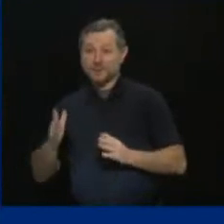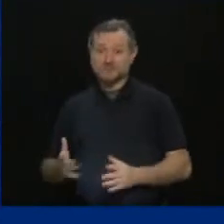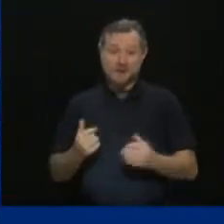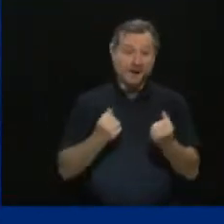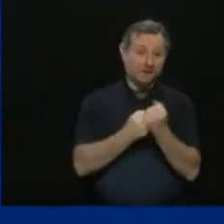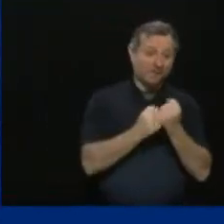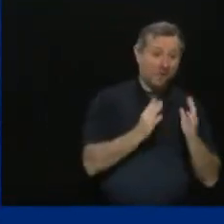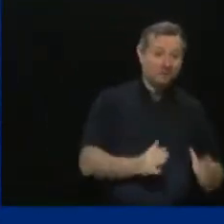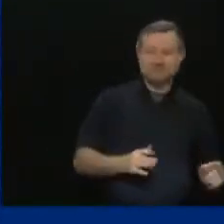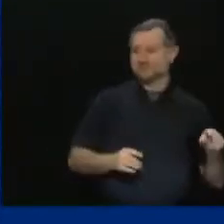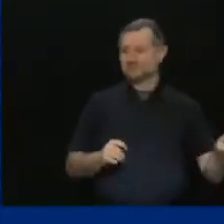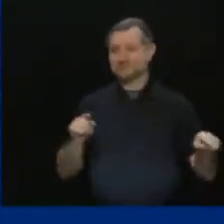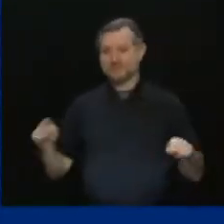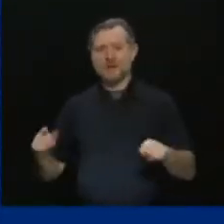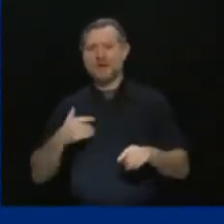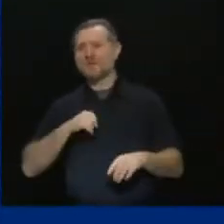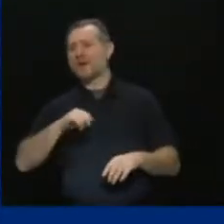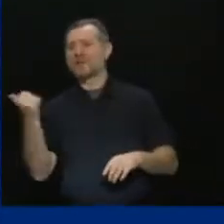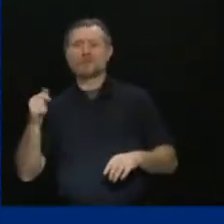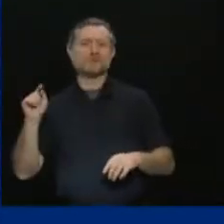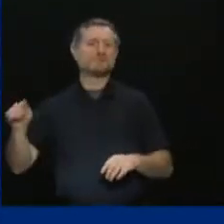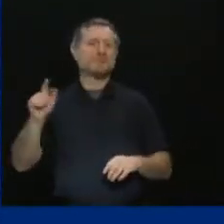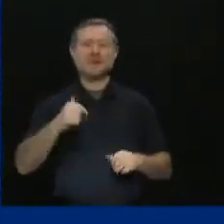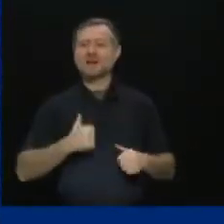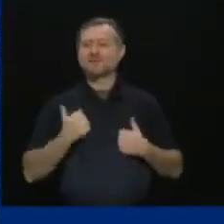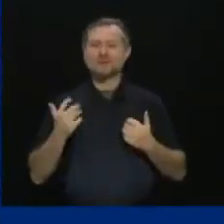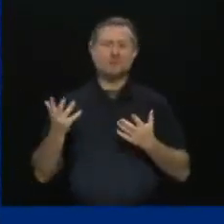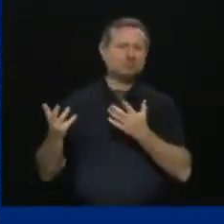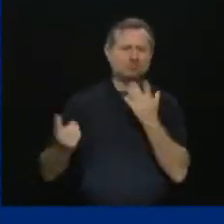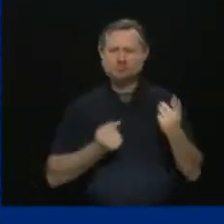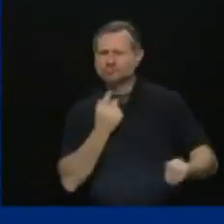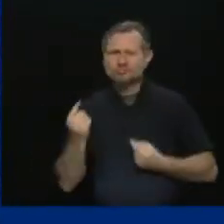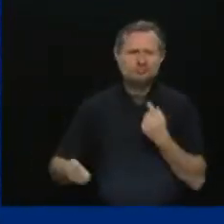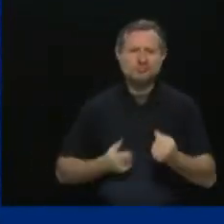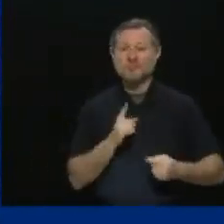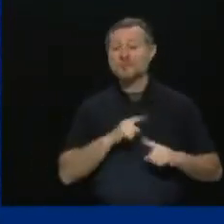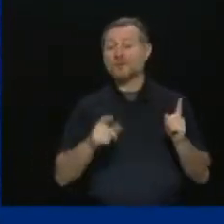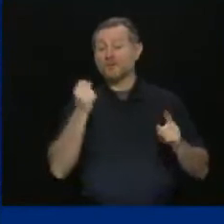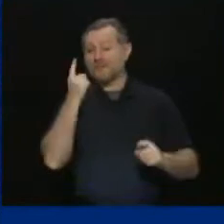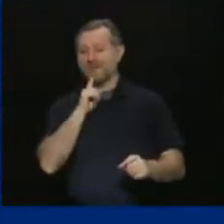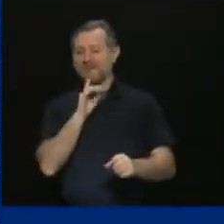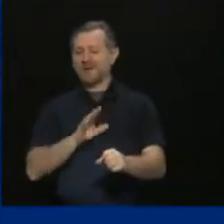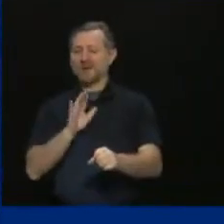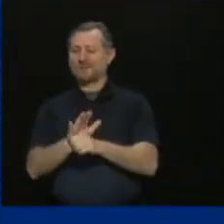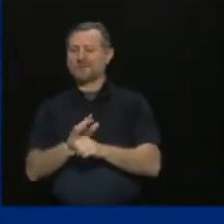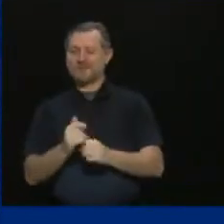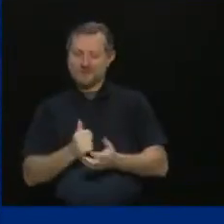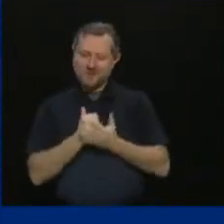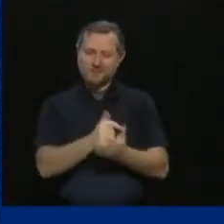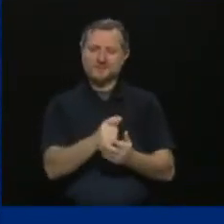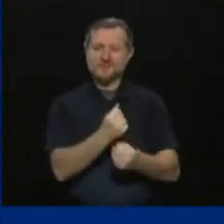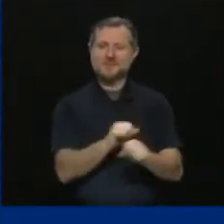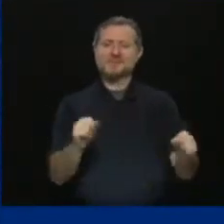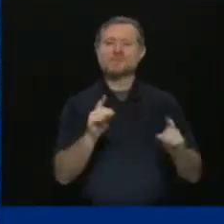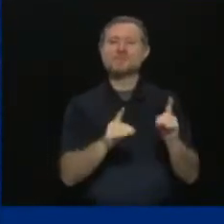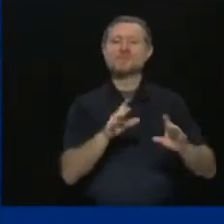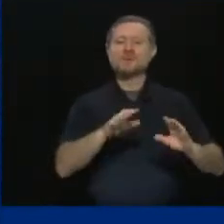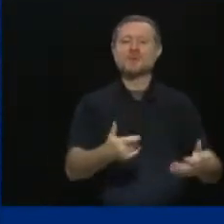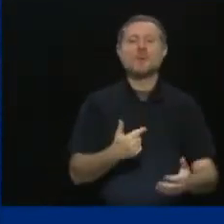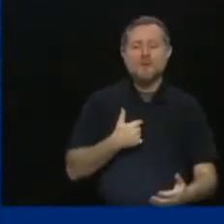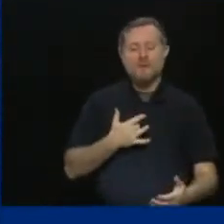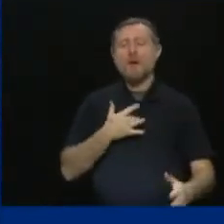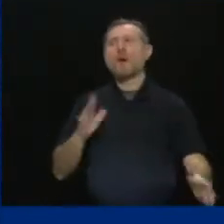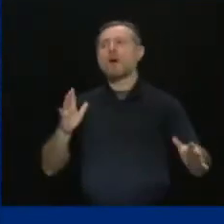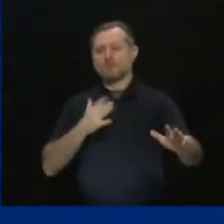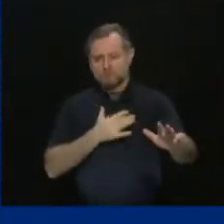other lives to lead, but they dedicate their talents to helping save others. Humbling, powerful, and it's